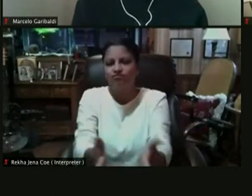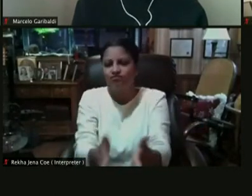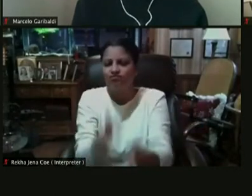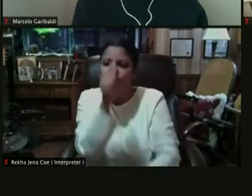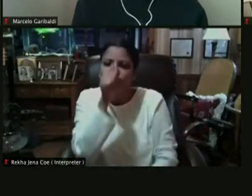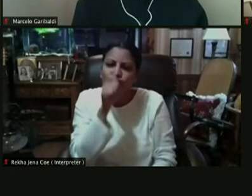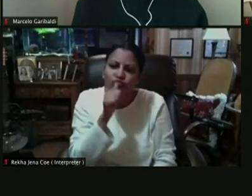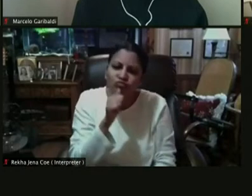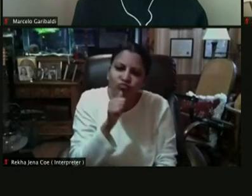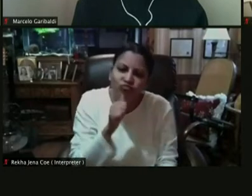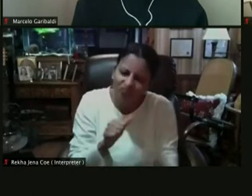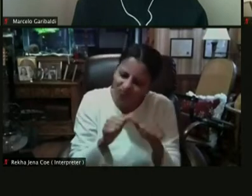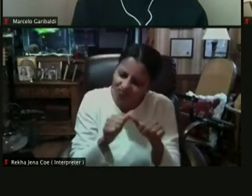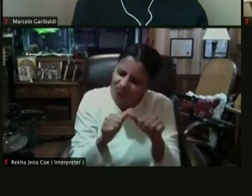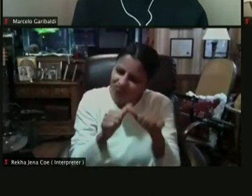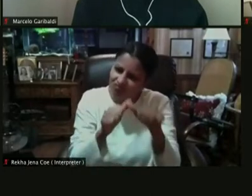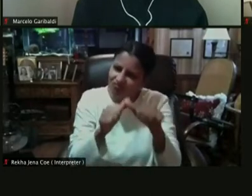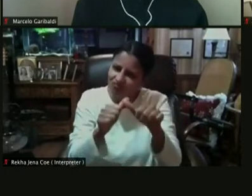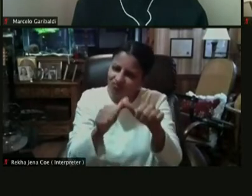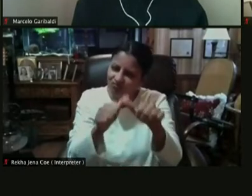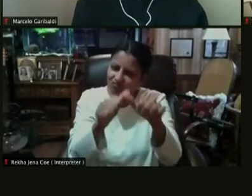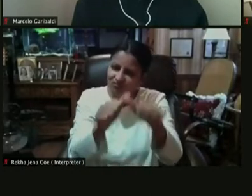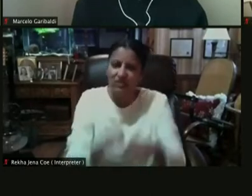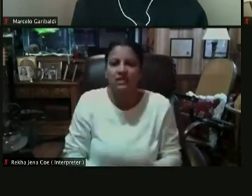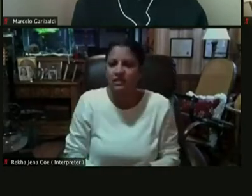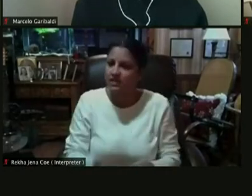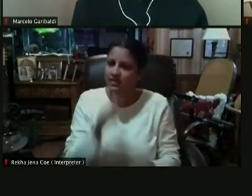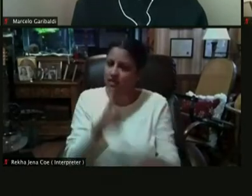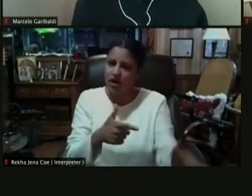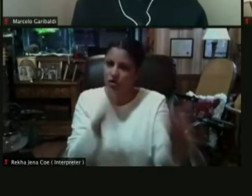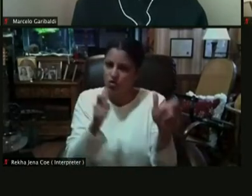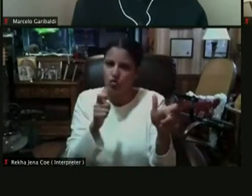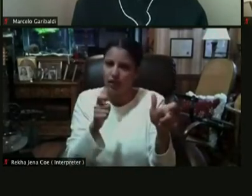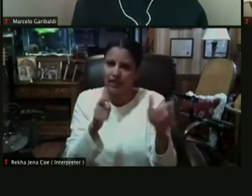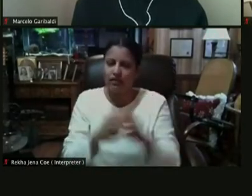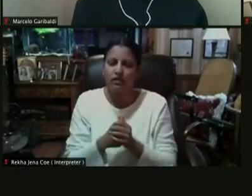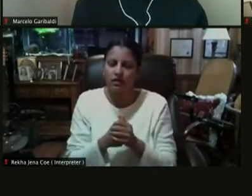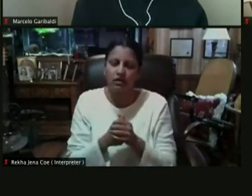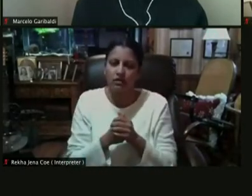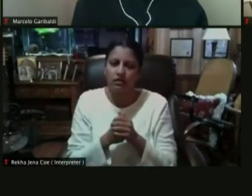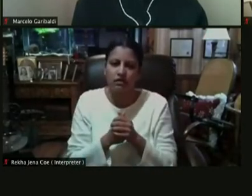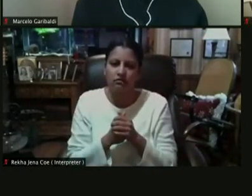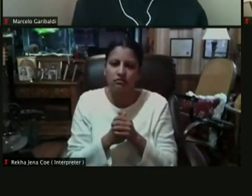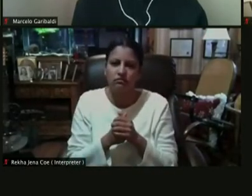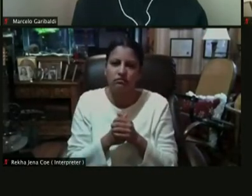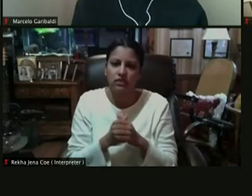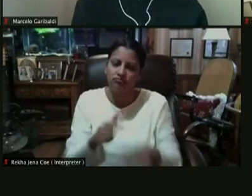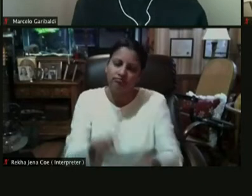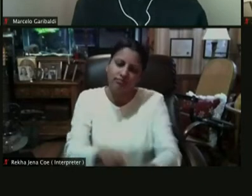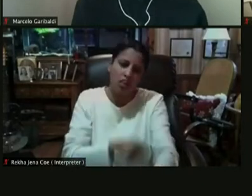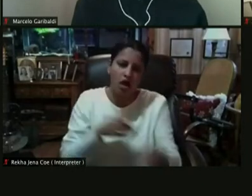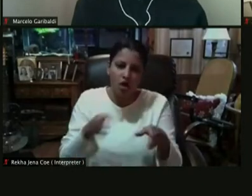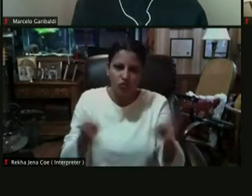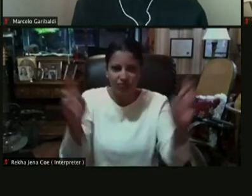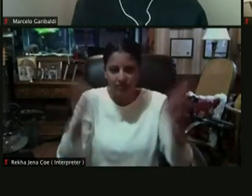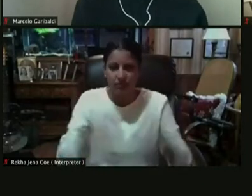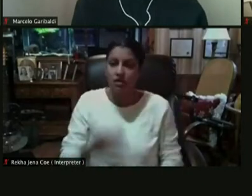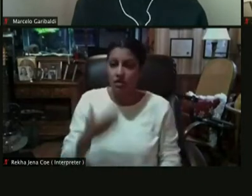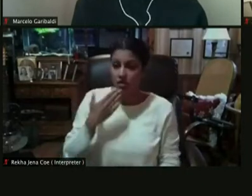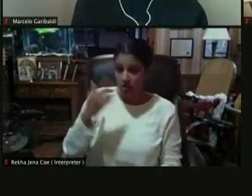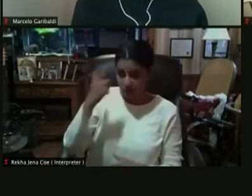run the marathon rather than just sprint kind of a short distance. Thank you all for your answers. I think it is